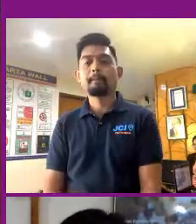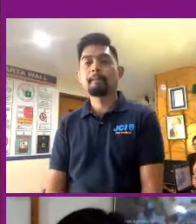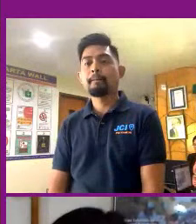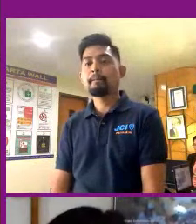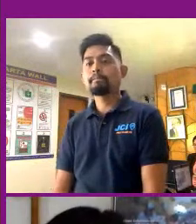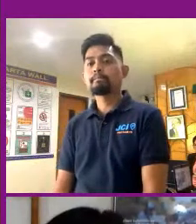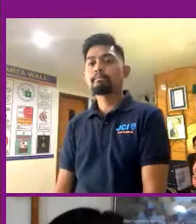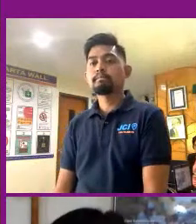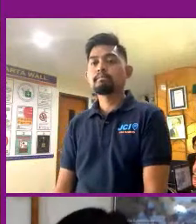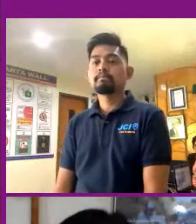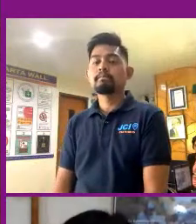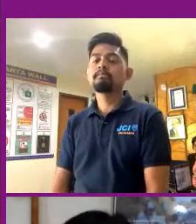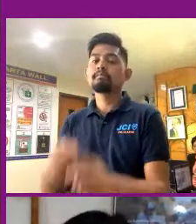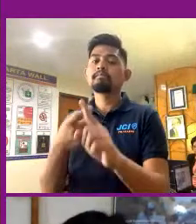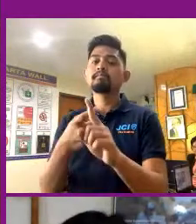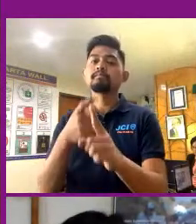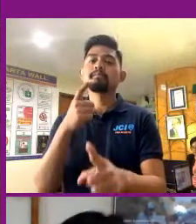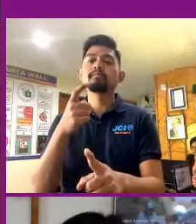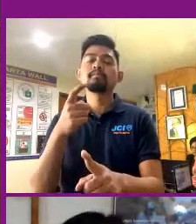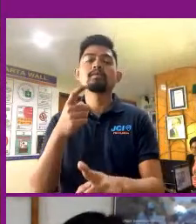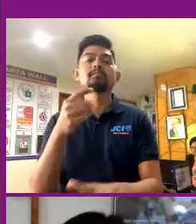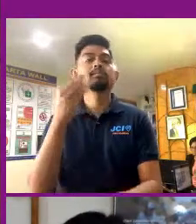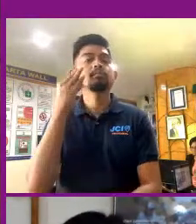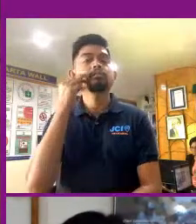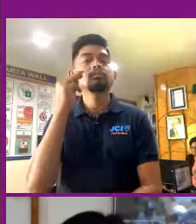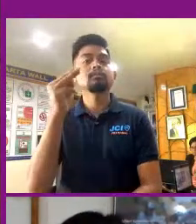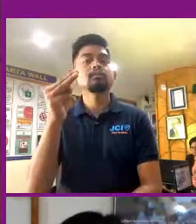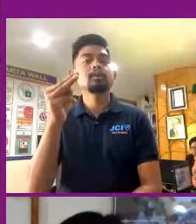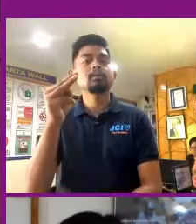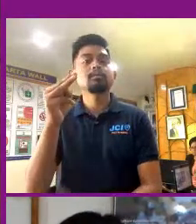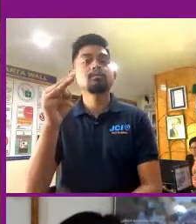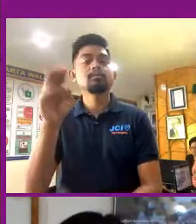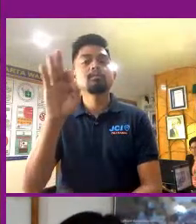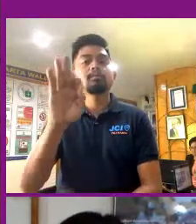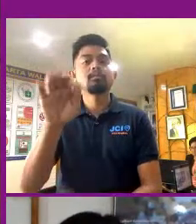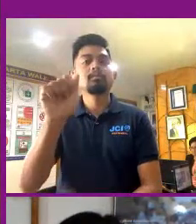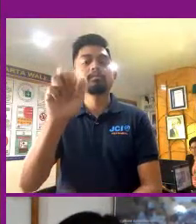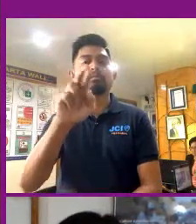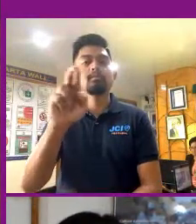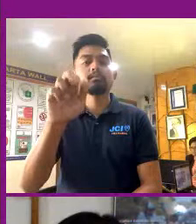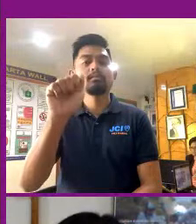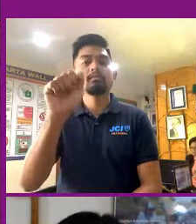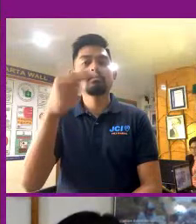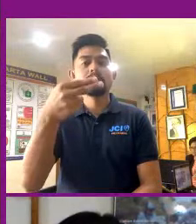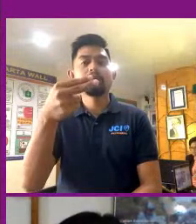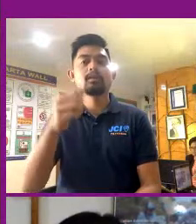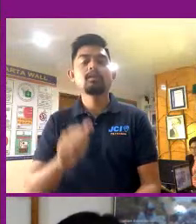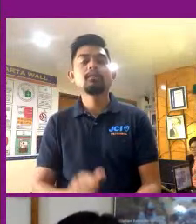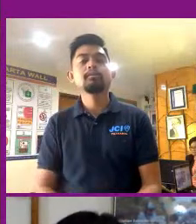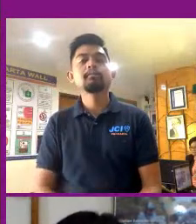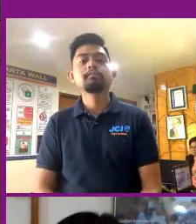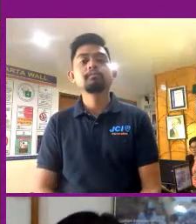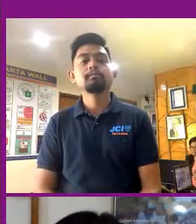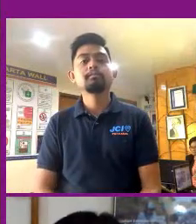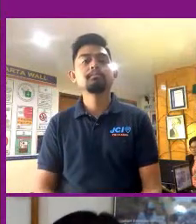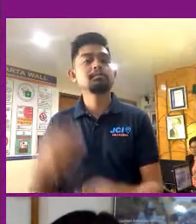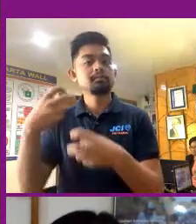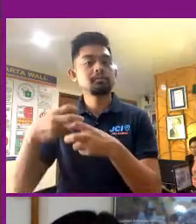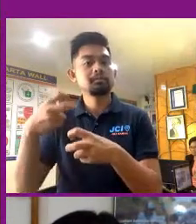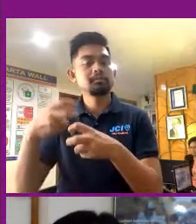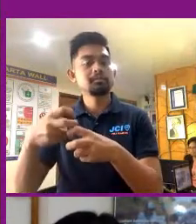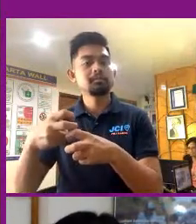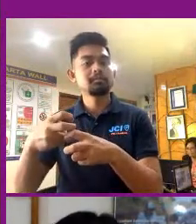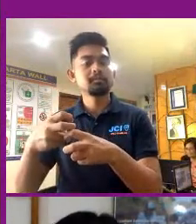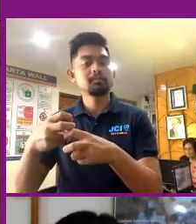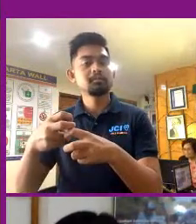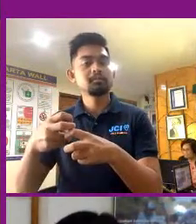So from Mom Farah, it is difficult to push those courses of action if there are still a